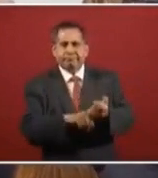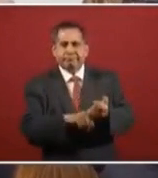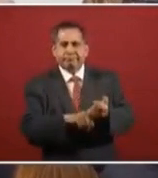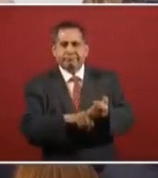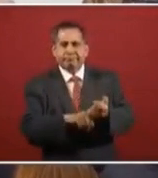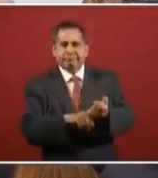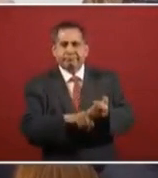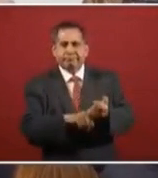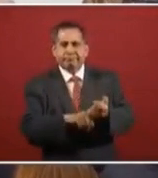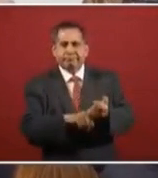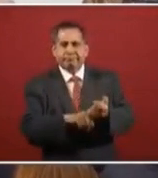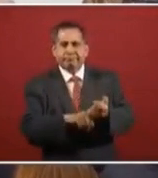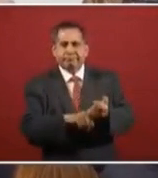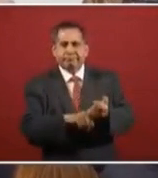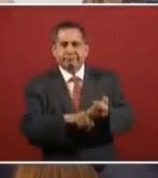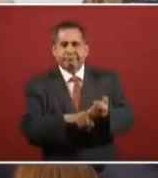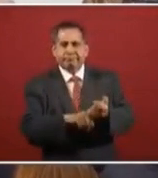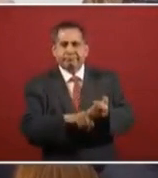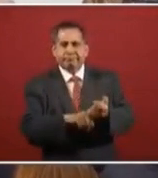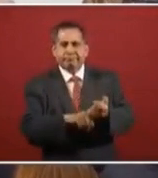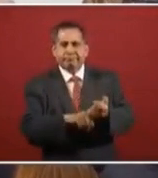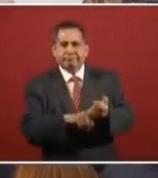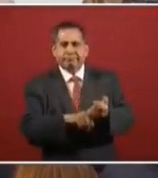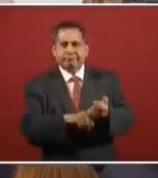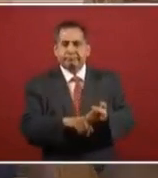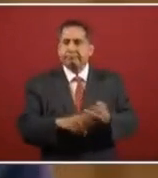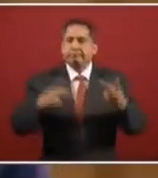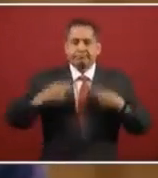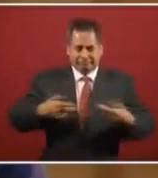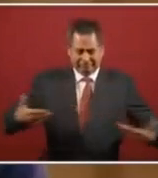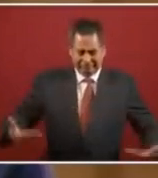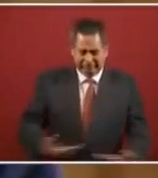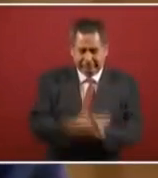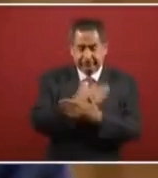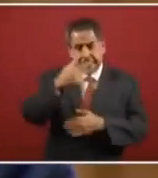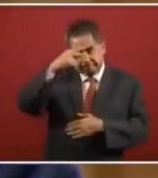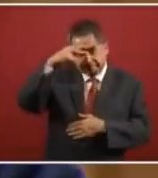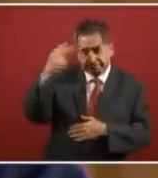just as all the Mexicans men and women